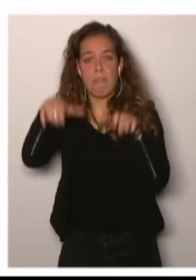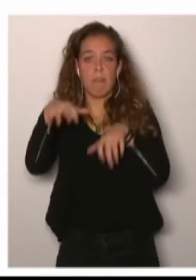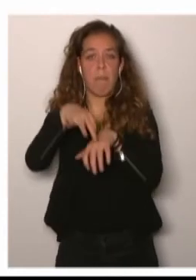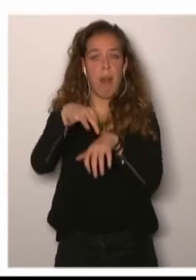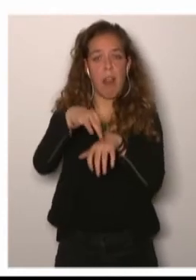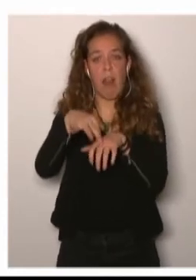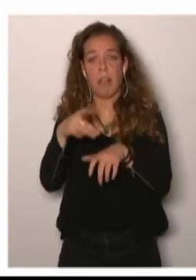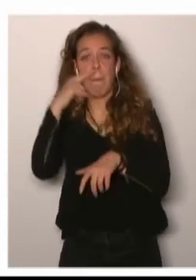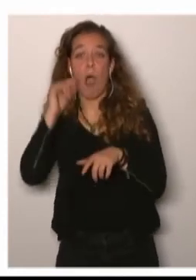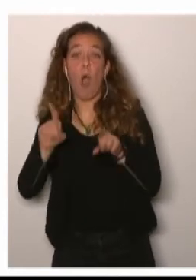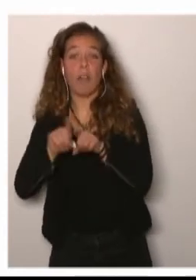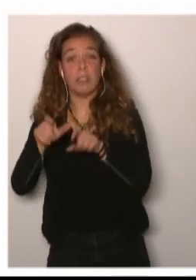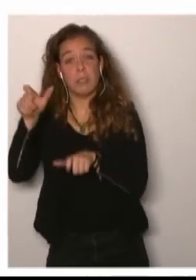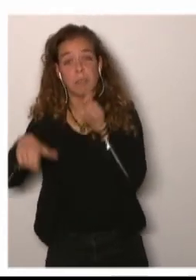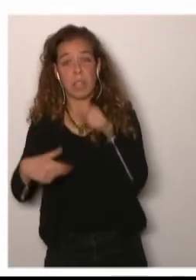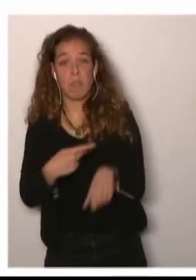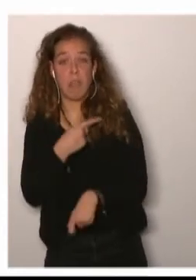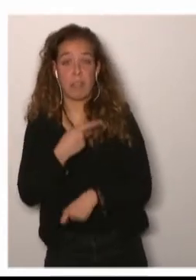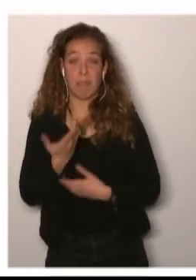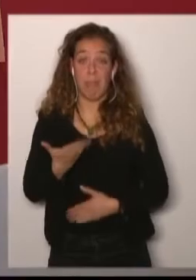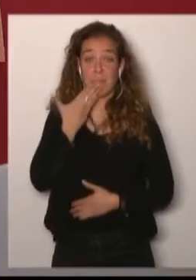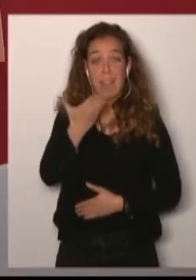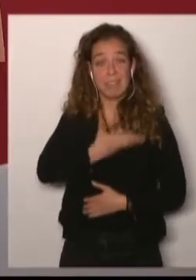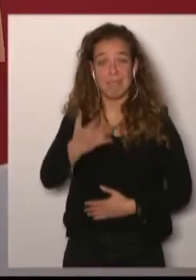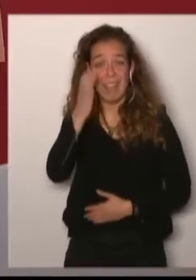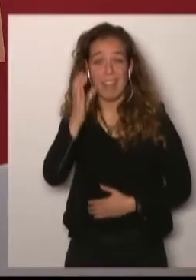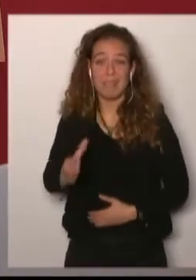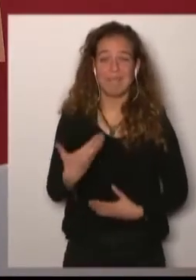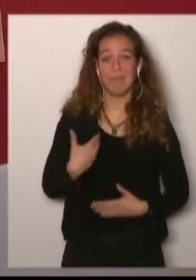discussion. Thanks a lot. Thanks a lot. We can applaud